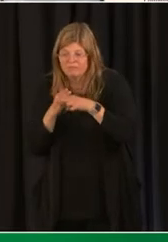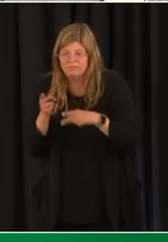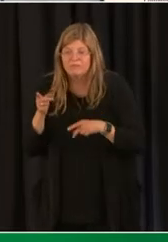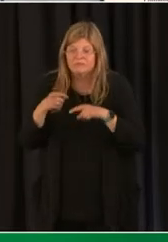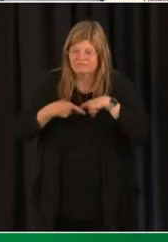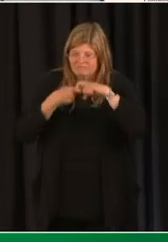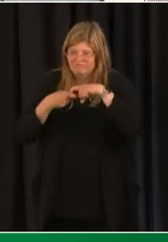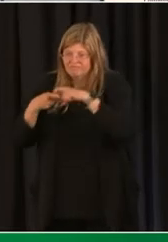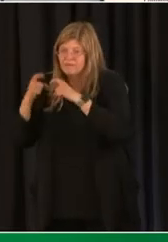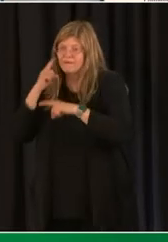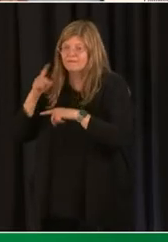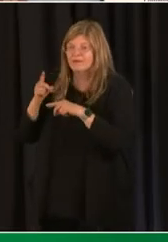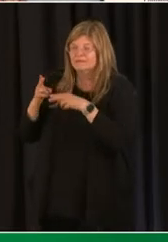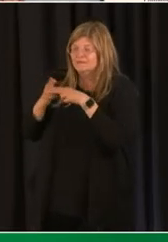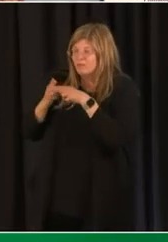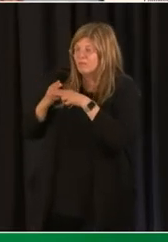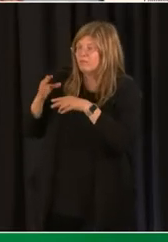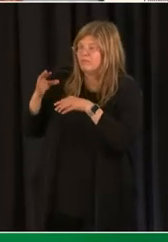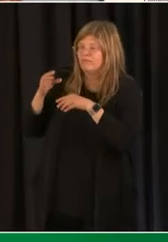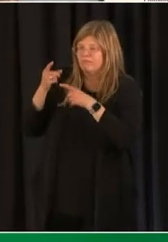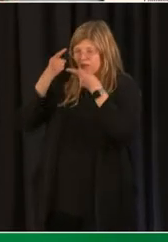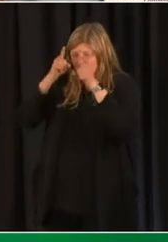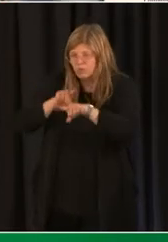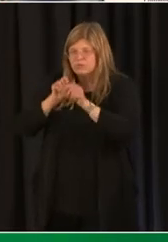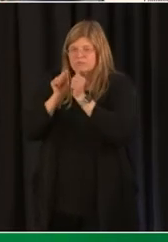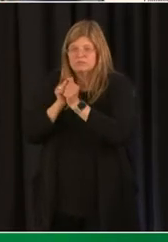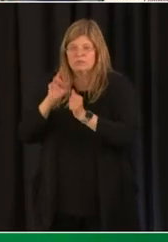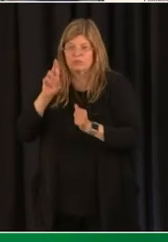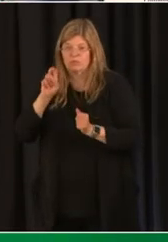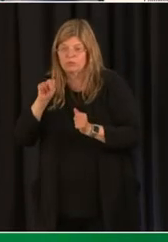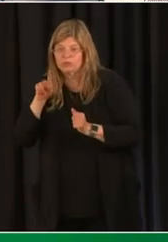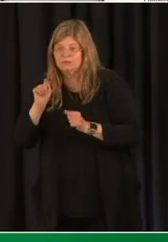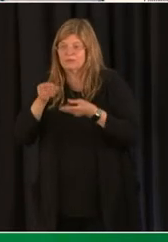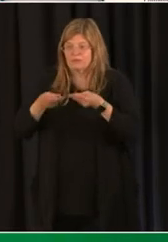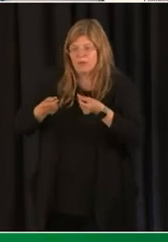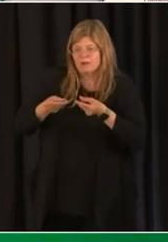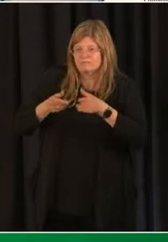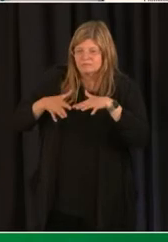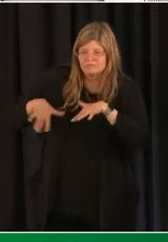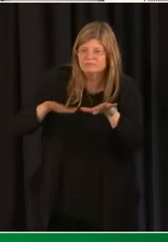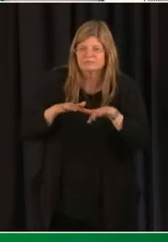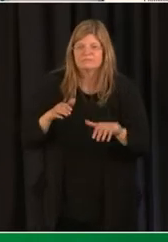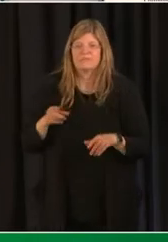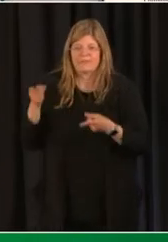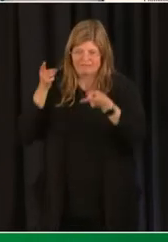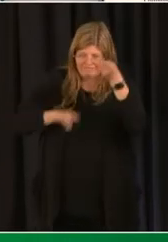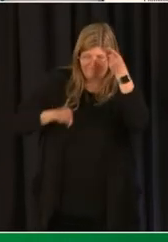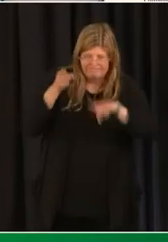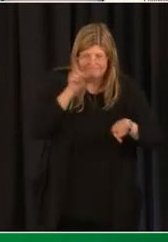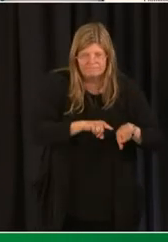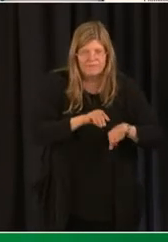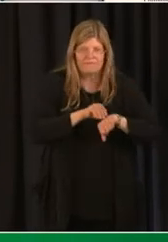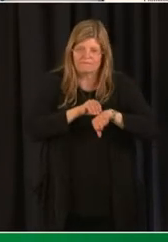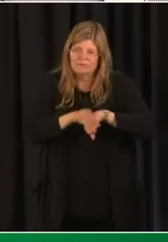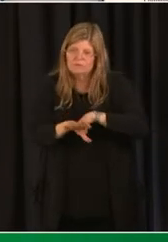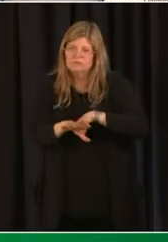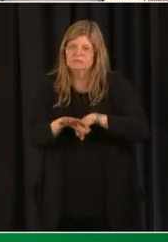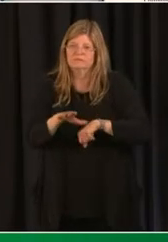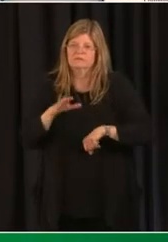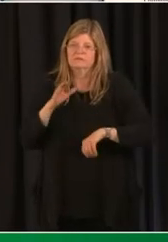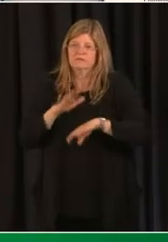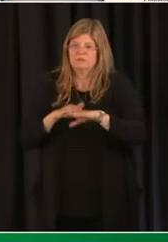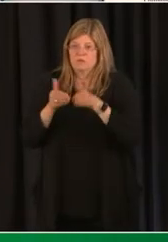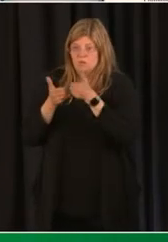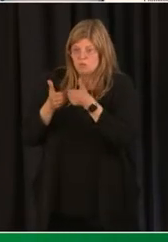control properties. These agreements have greatly contributed to a loss of